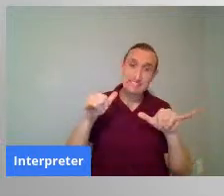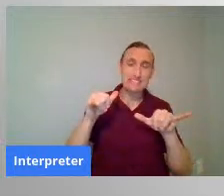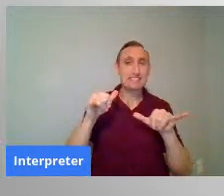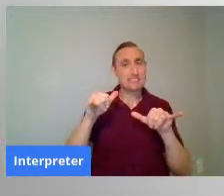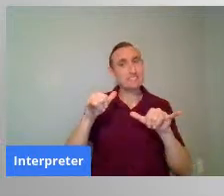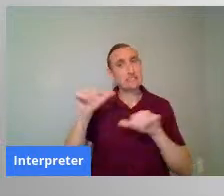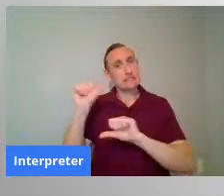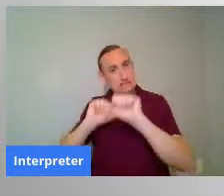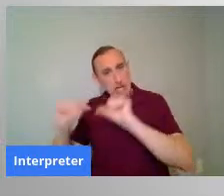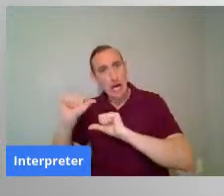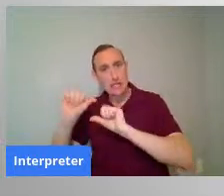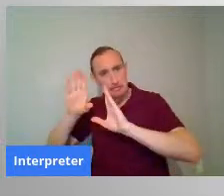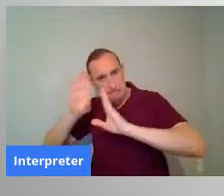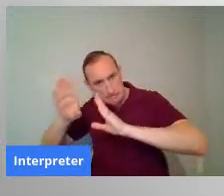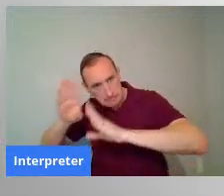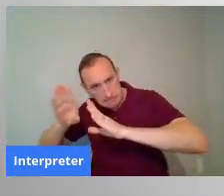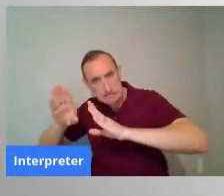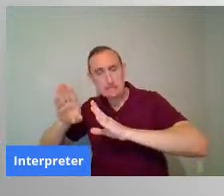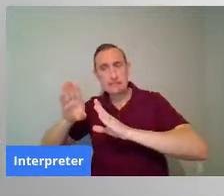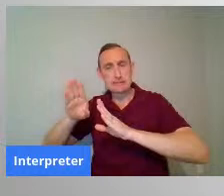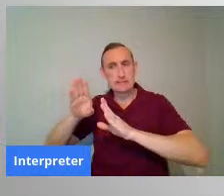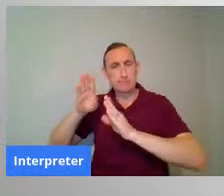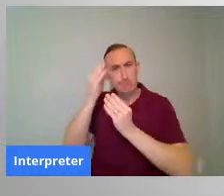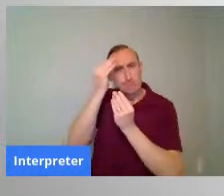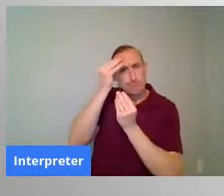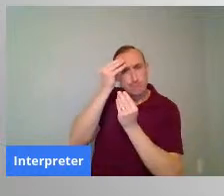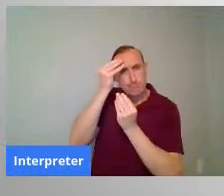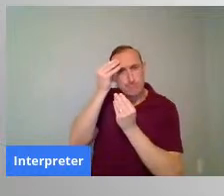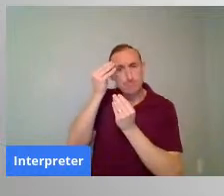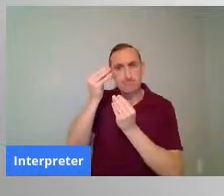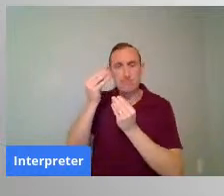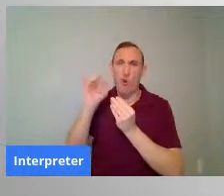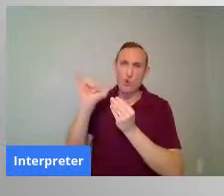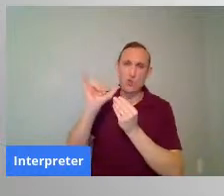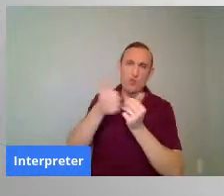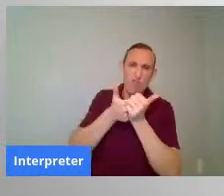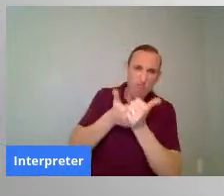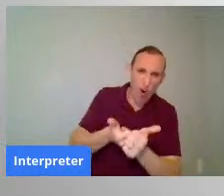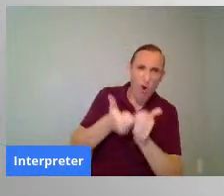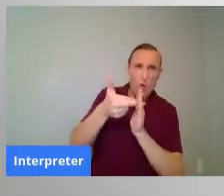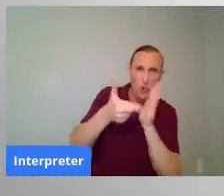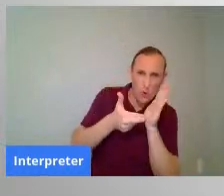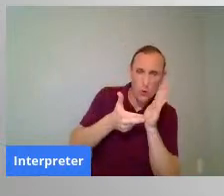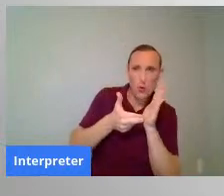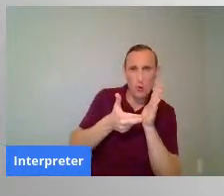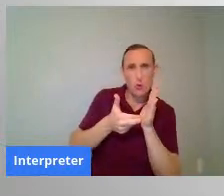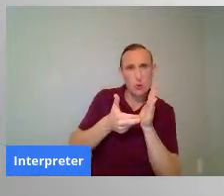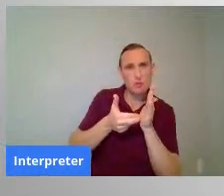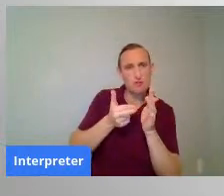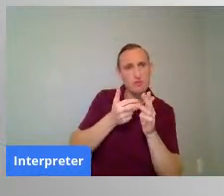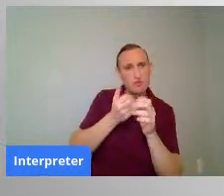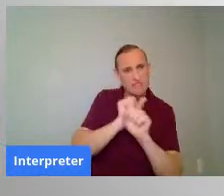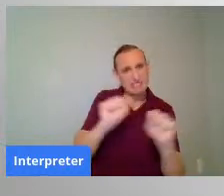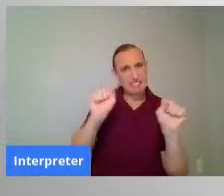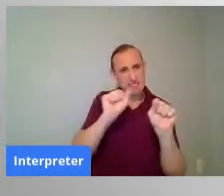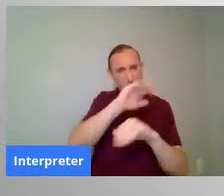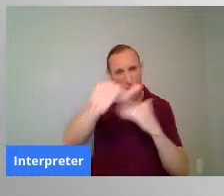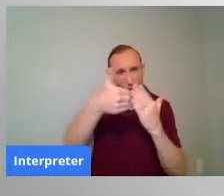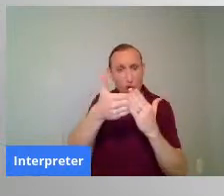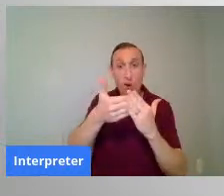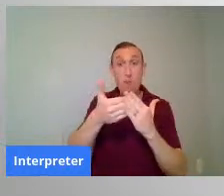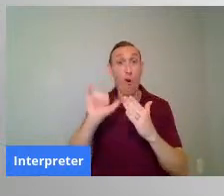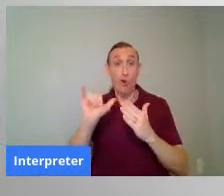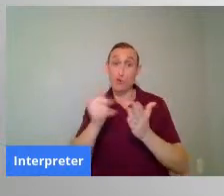listening to science and, trying to engage in best practices. But then in addition to that, there's also the realities of the resources that